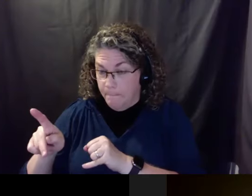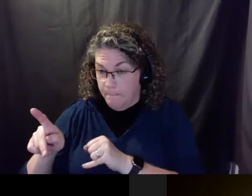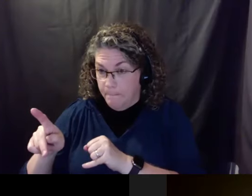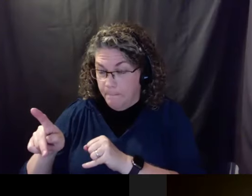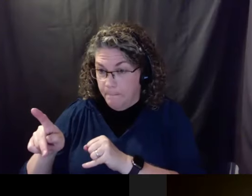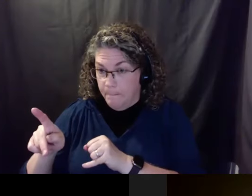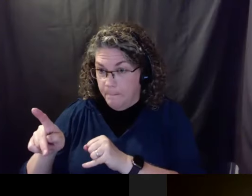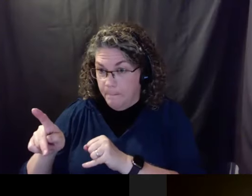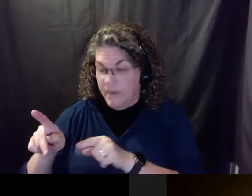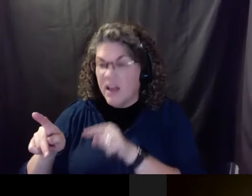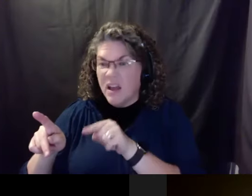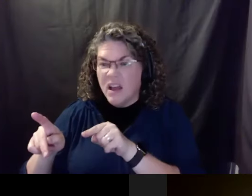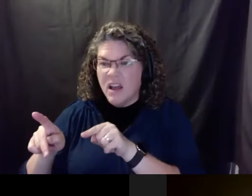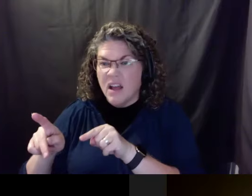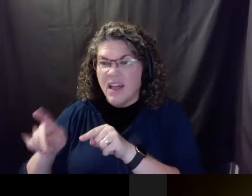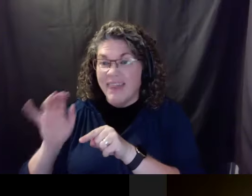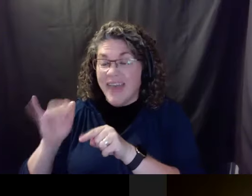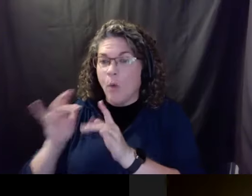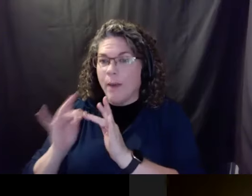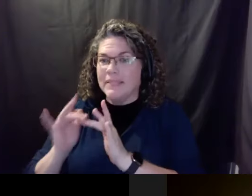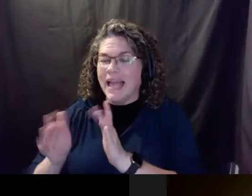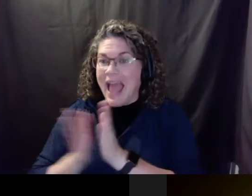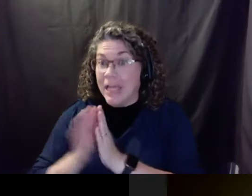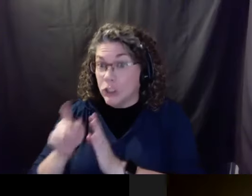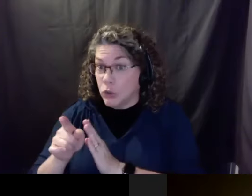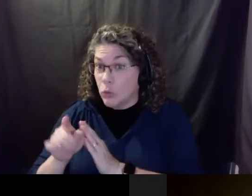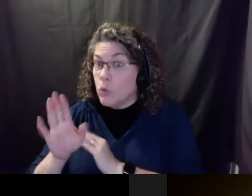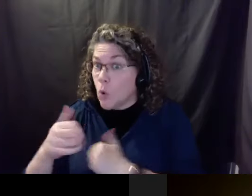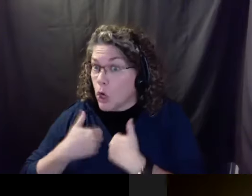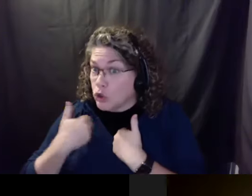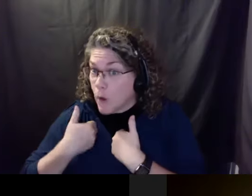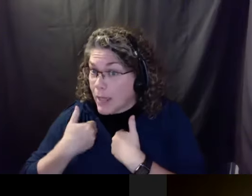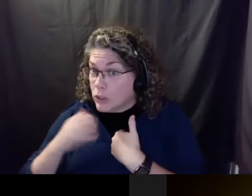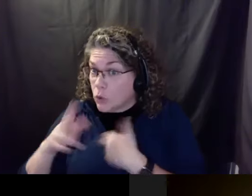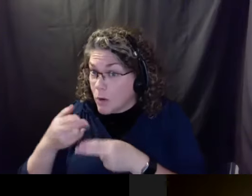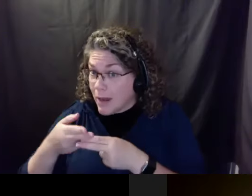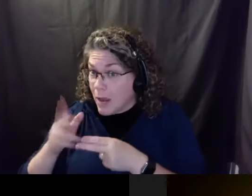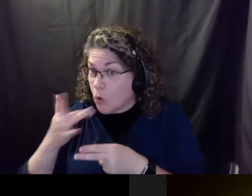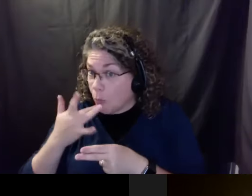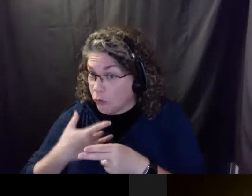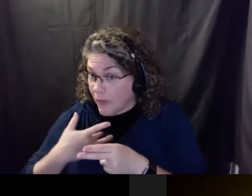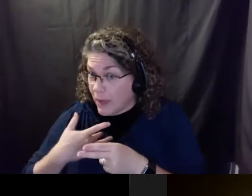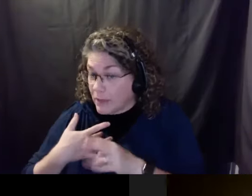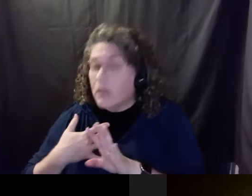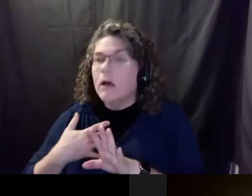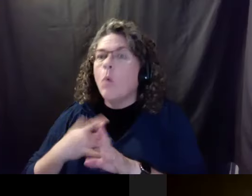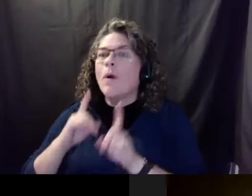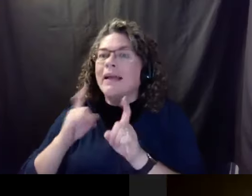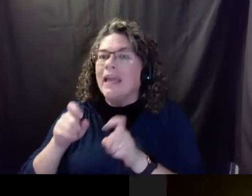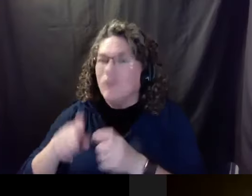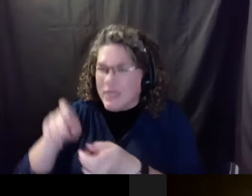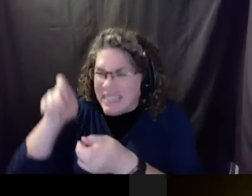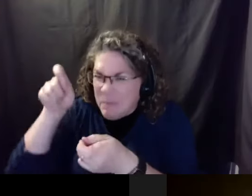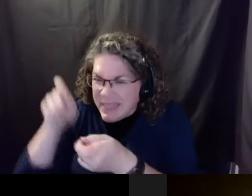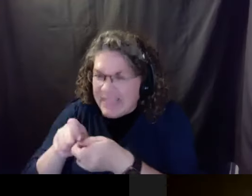they're going to ask you for your address, your name, and your birthday, and they'll give you specific